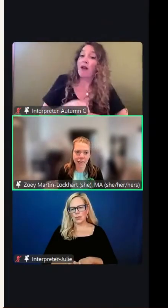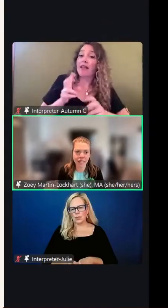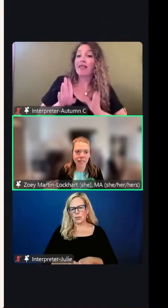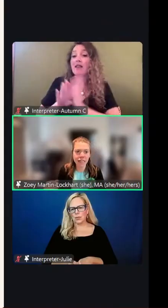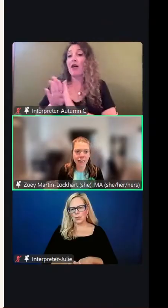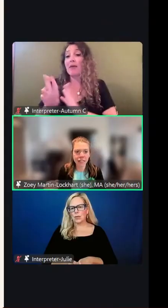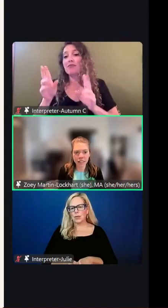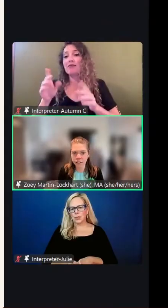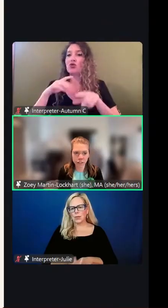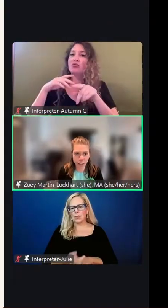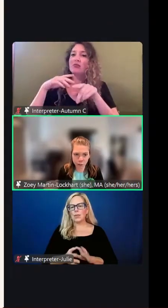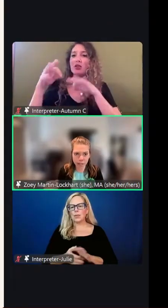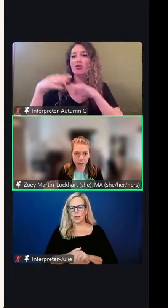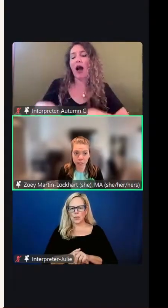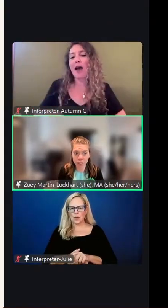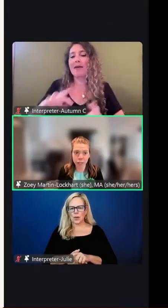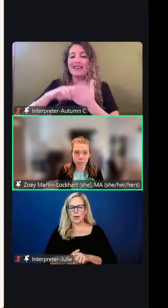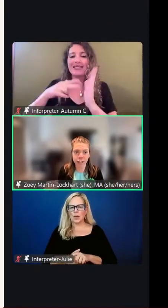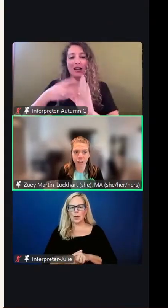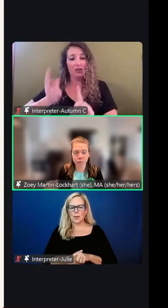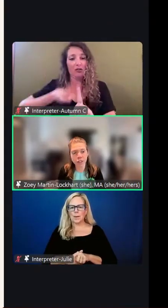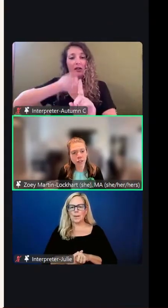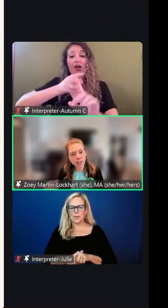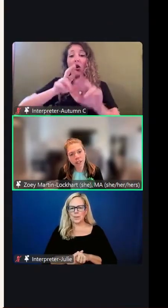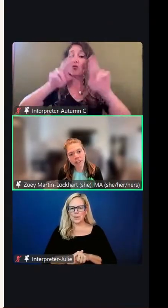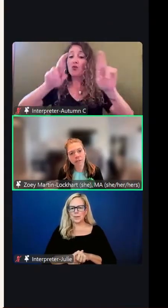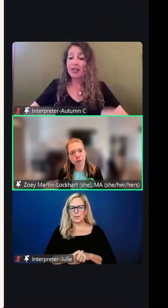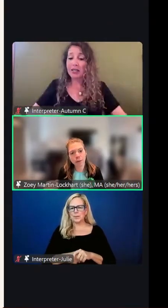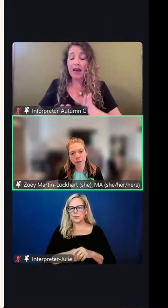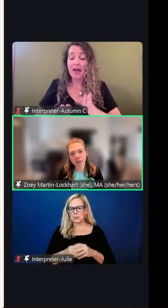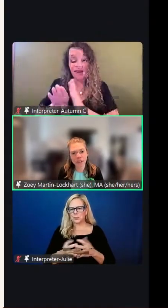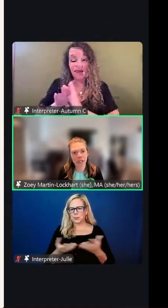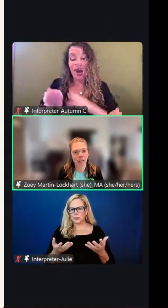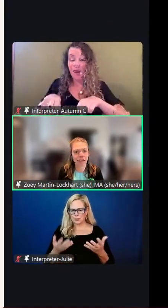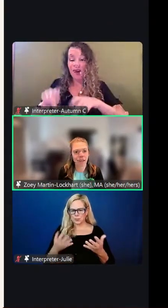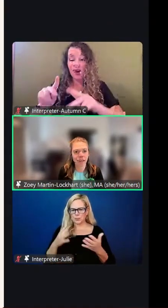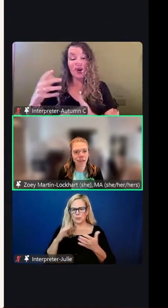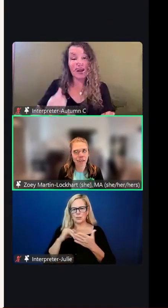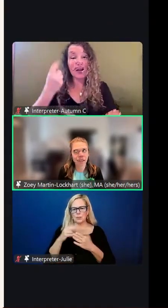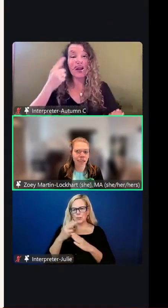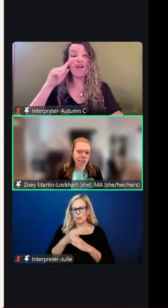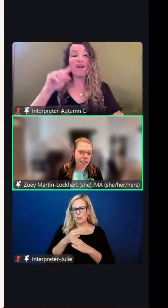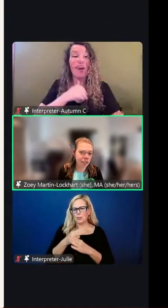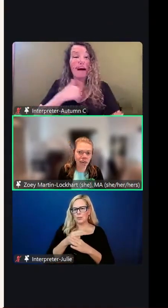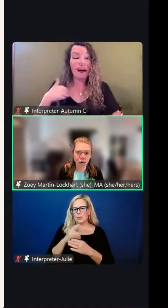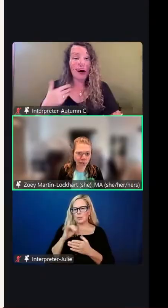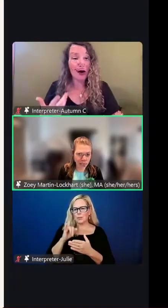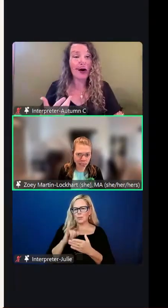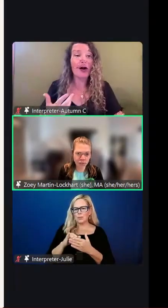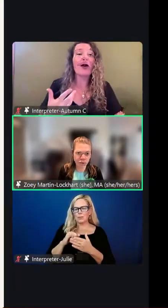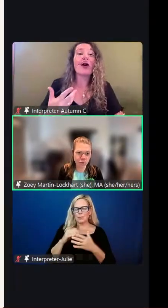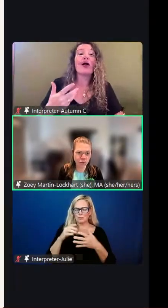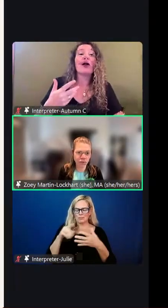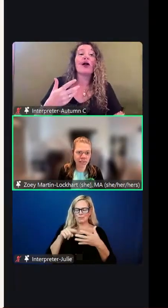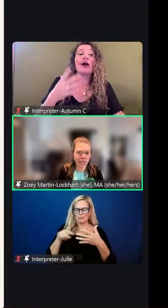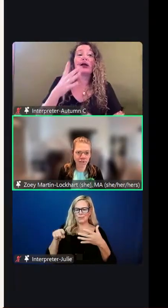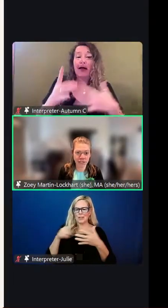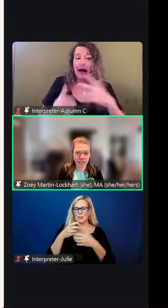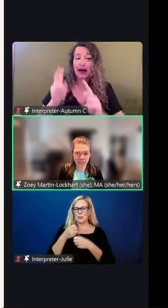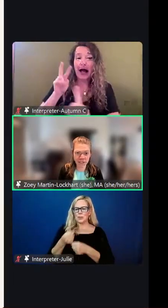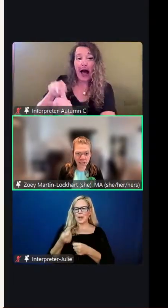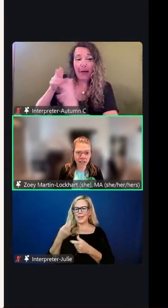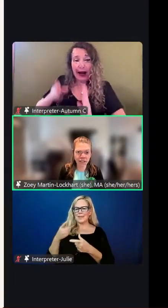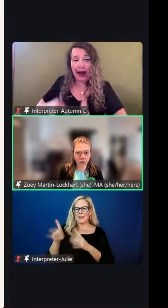practices like intentionally creating resume-building opportunities for members and selecting applicants for roles